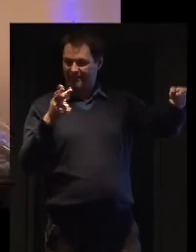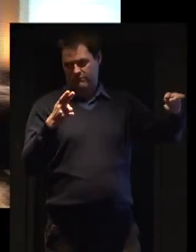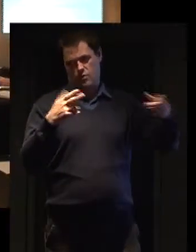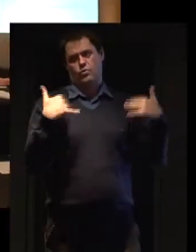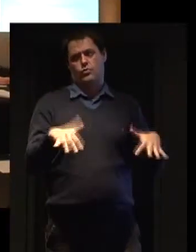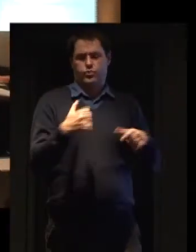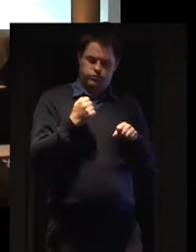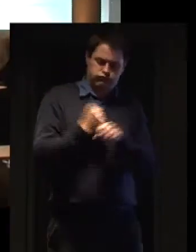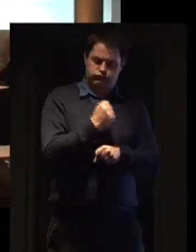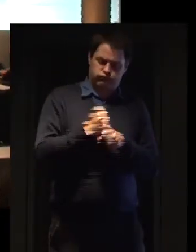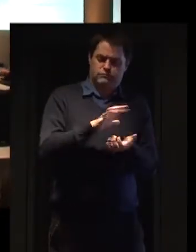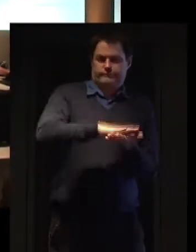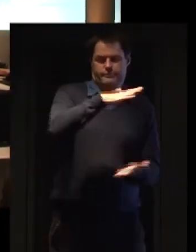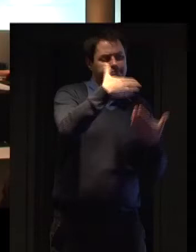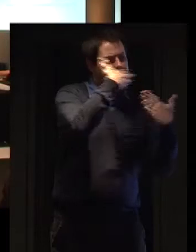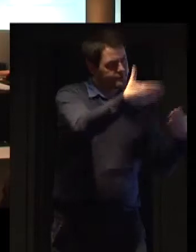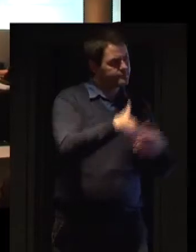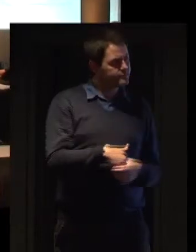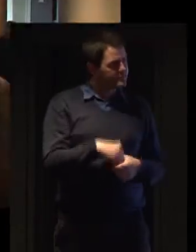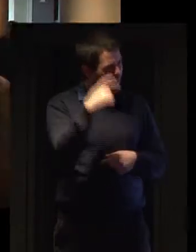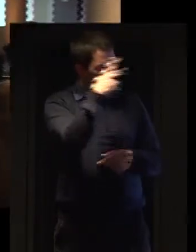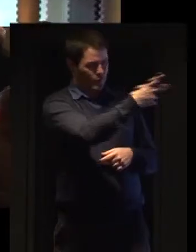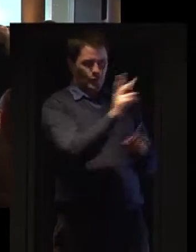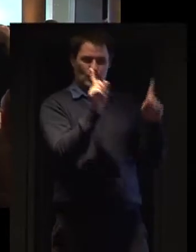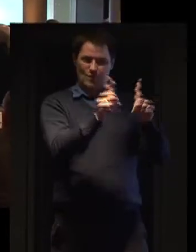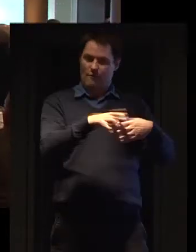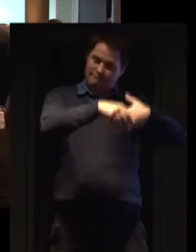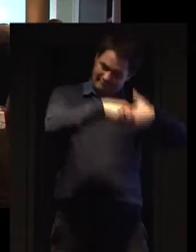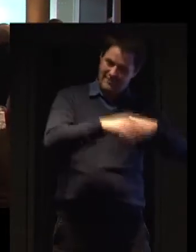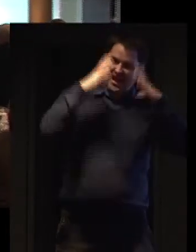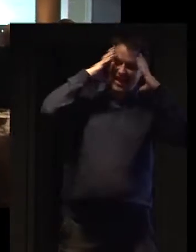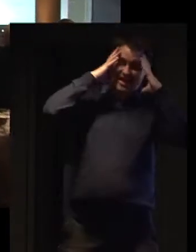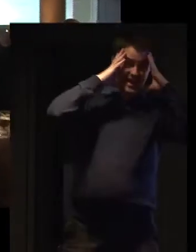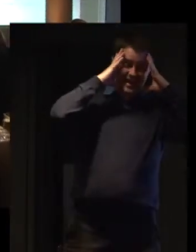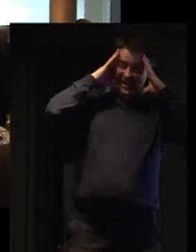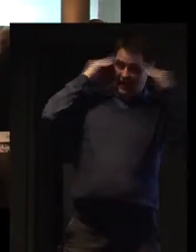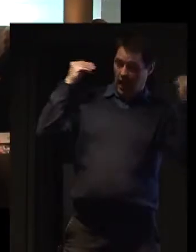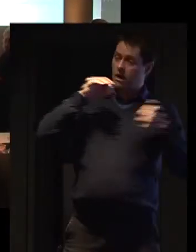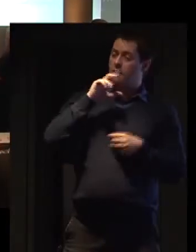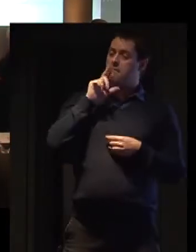I think we're going to have you two, if you'd like to come to the front of the stage, shake hands, and we'll get a photograph. And